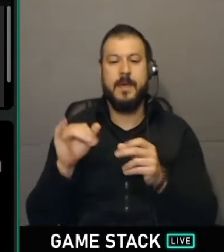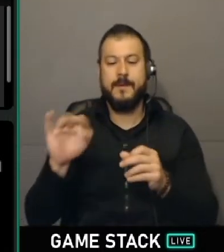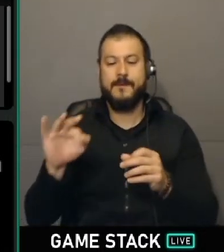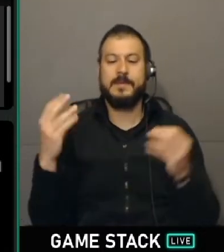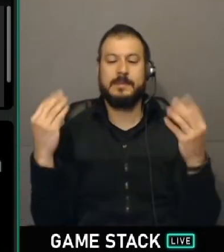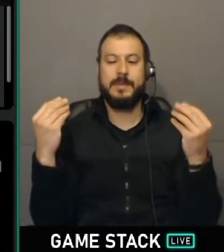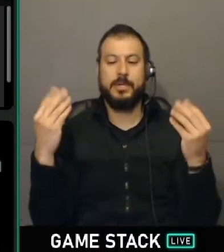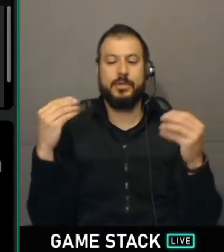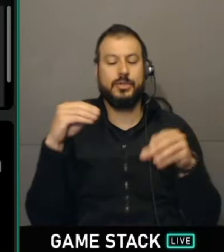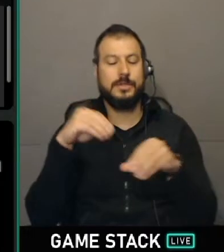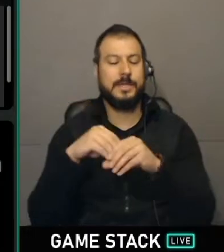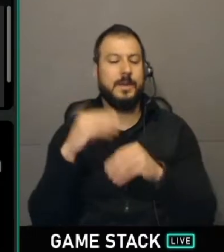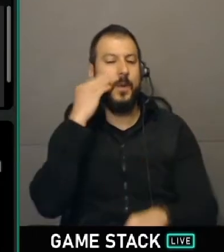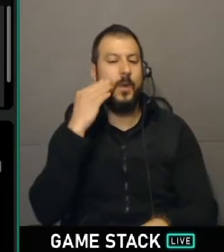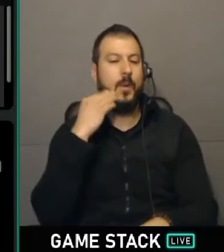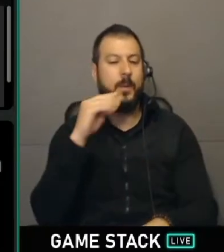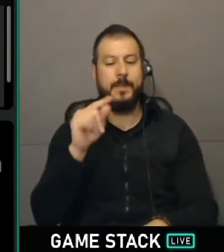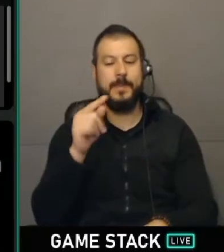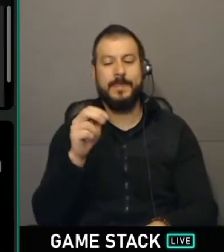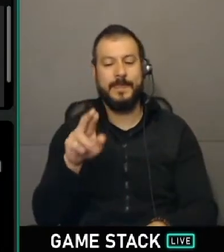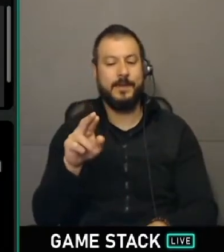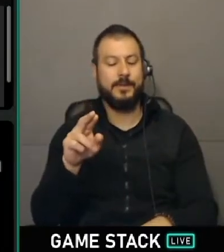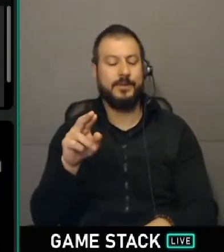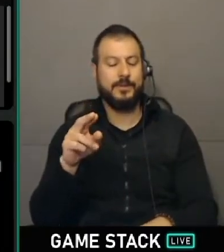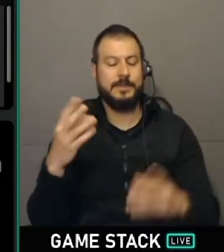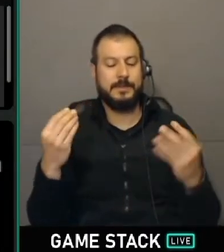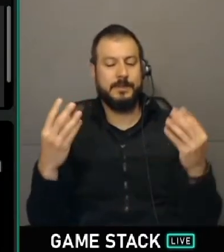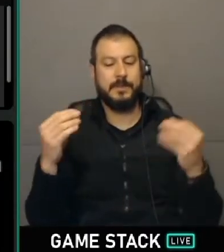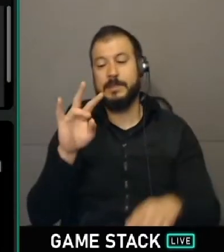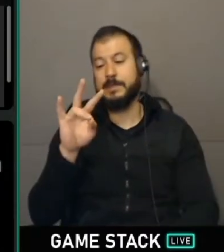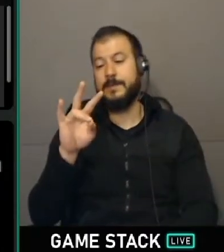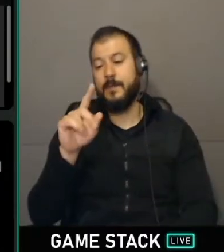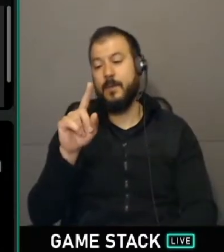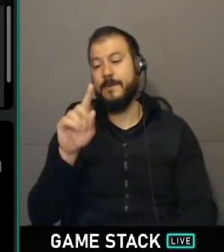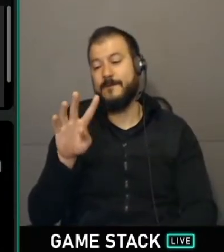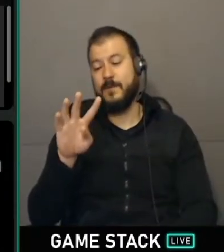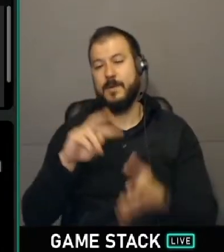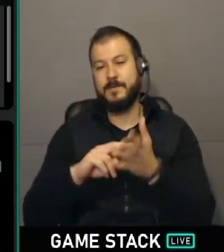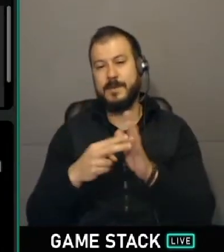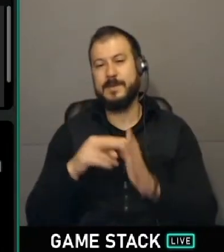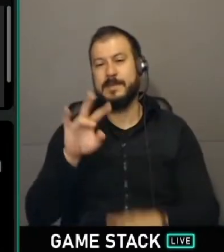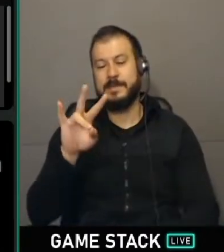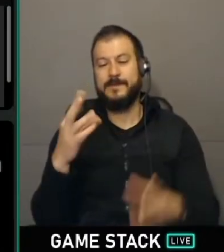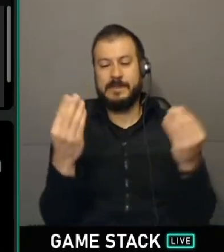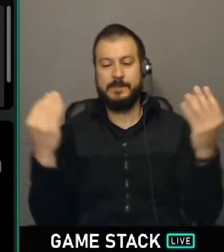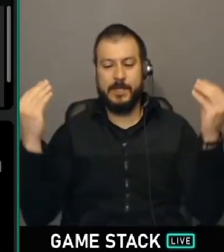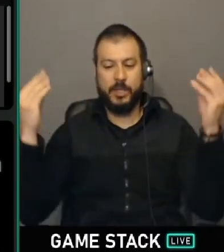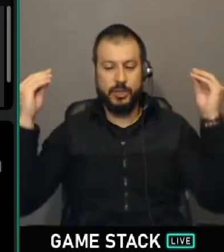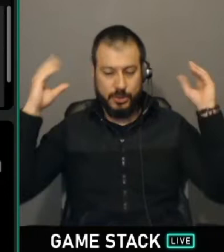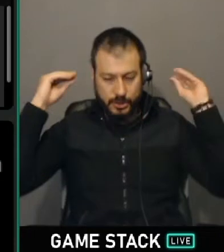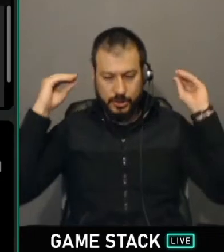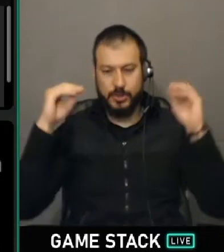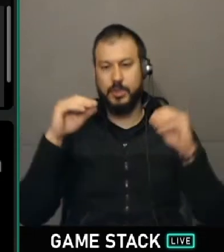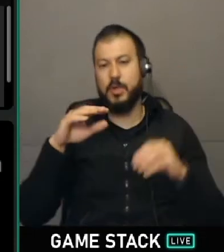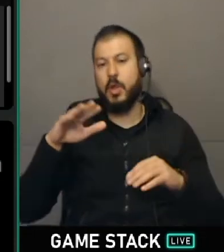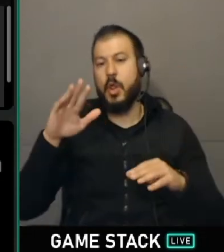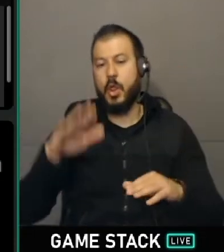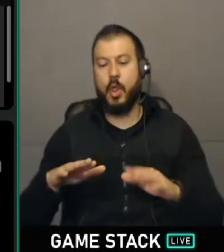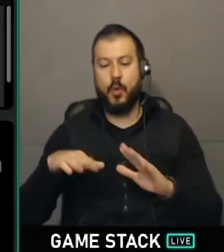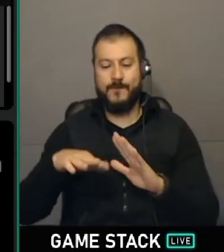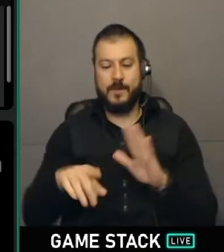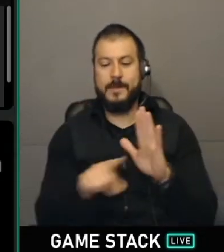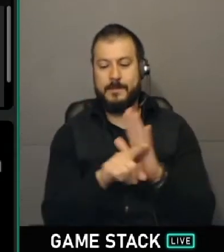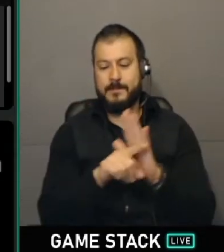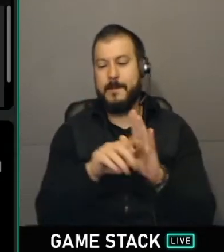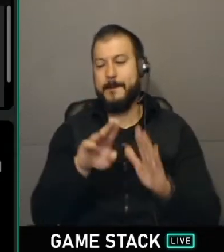theater system. In this case, 714 refers to the 7 speakers around you, your low frequency effect,